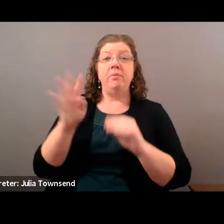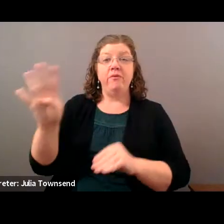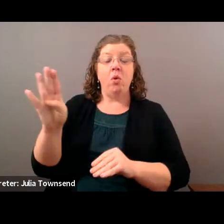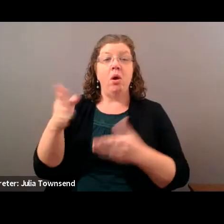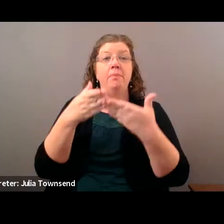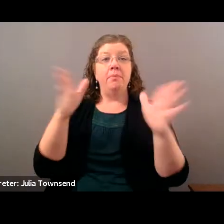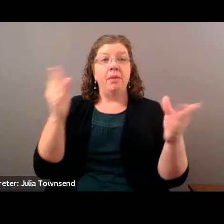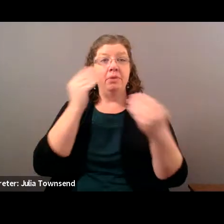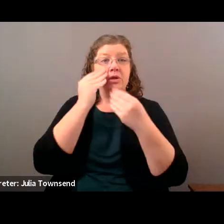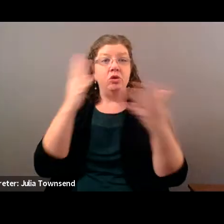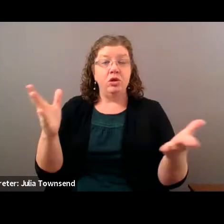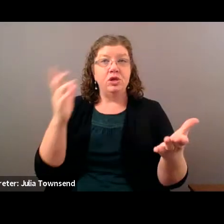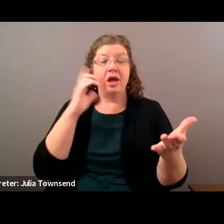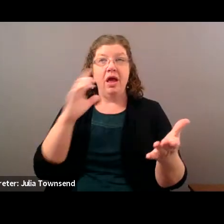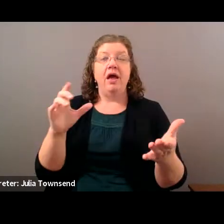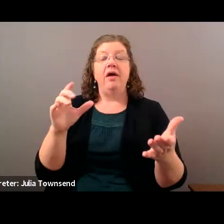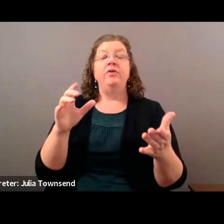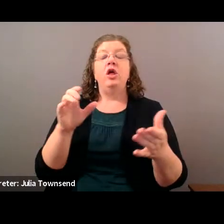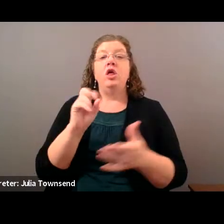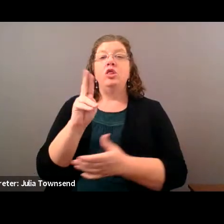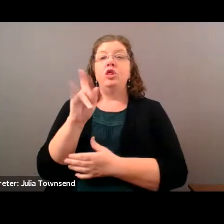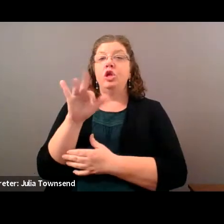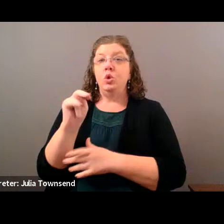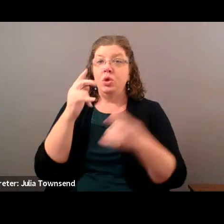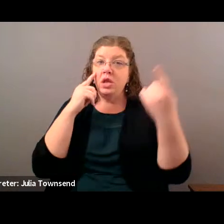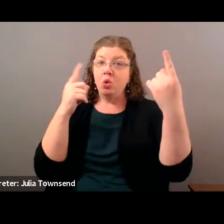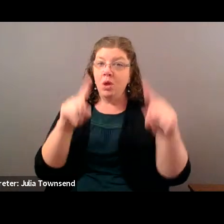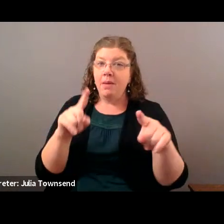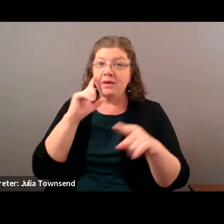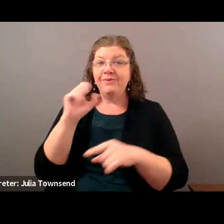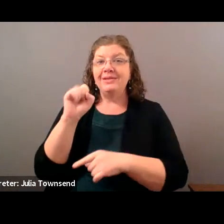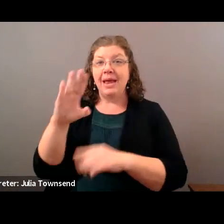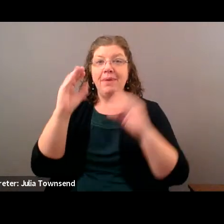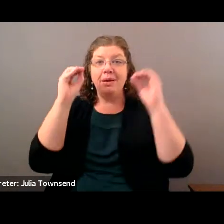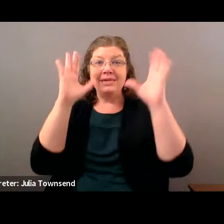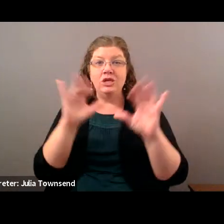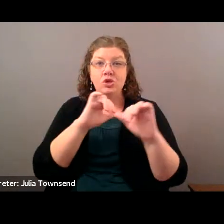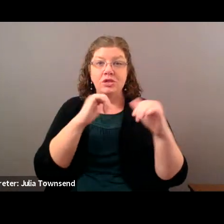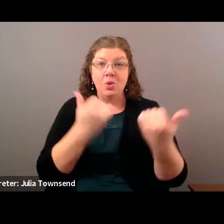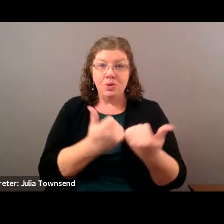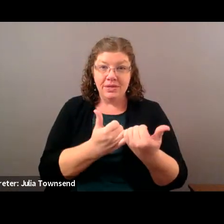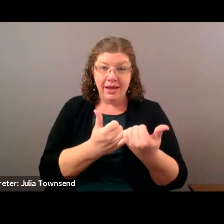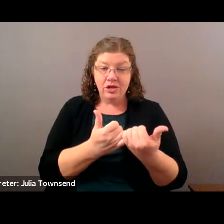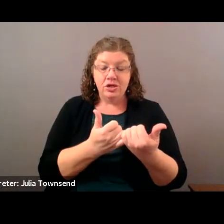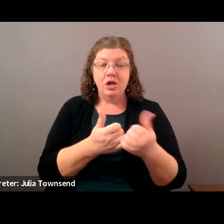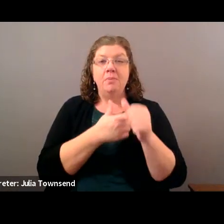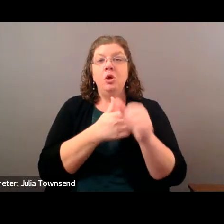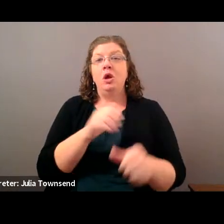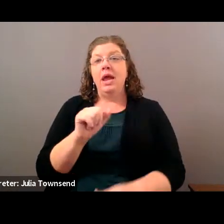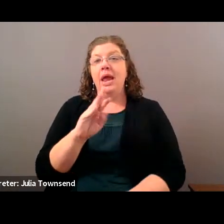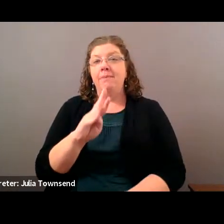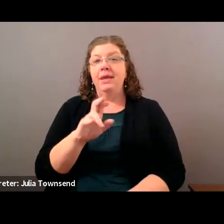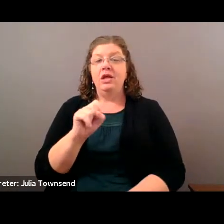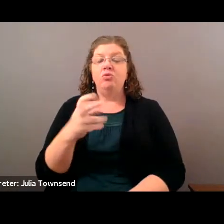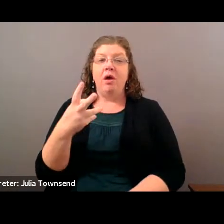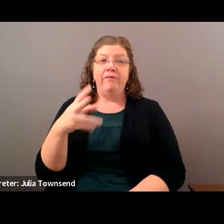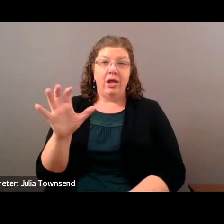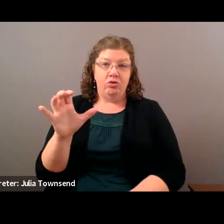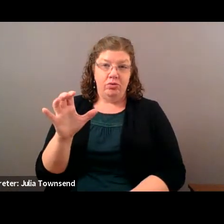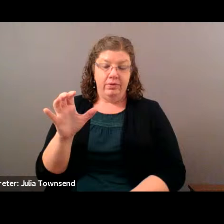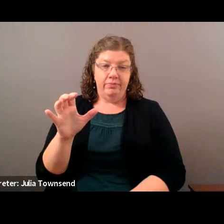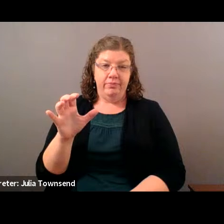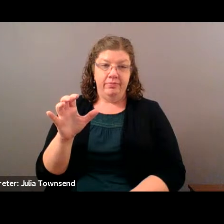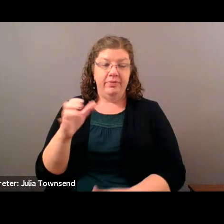of the collective bargaining agreements for the Santa Barbara Teachers Association per AB 1200. Thank you,